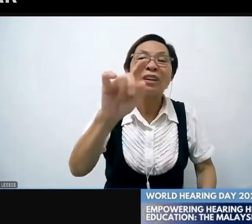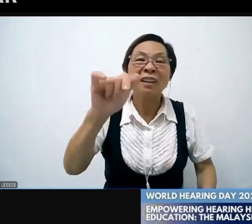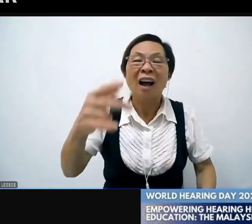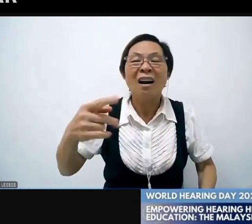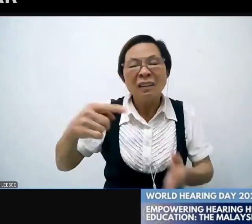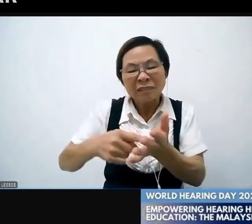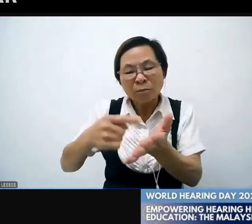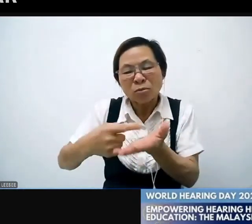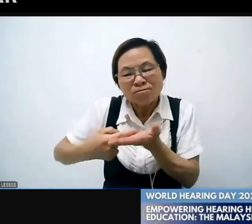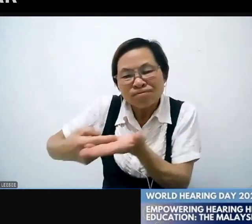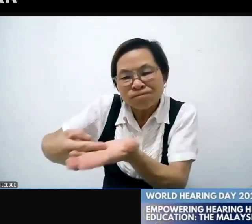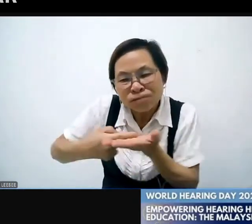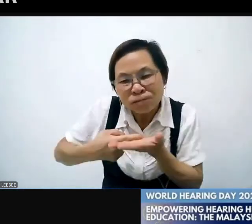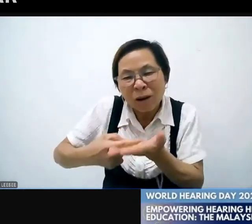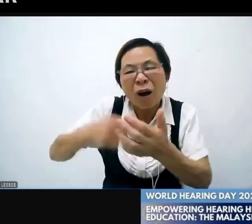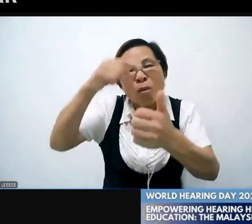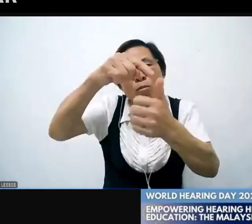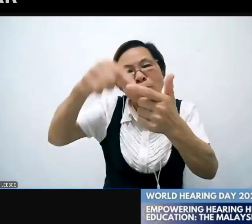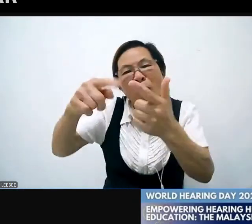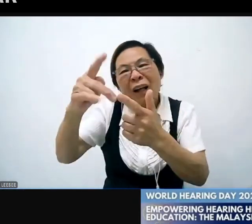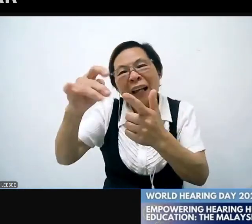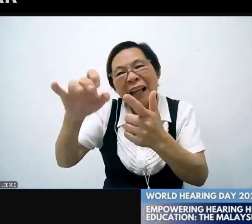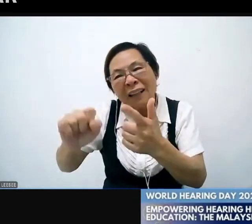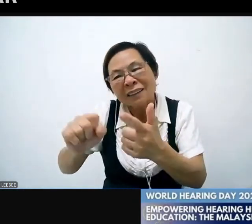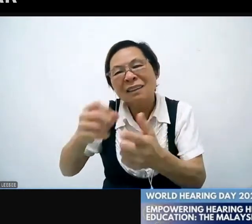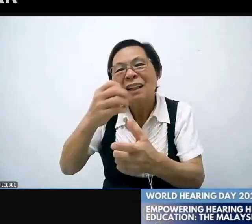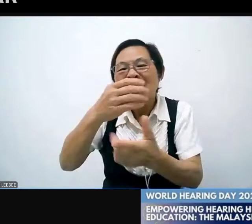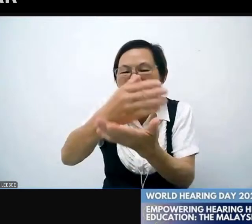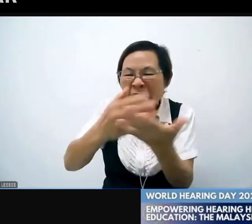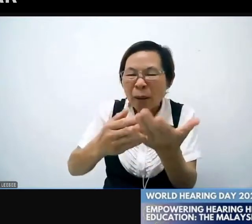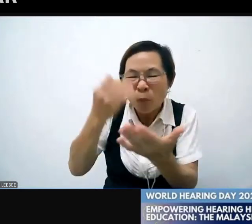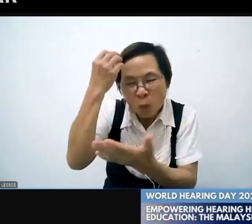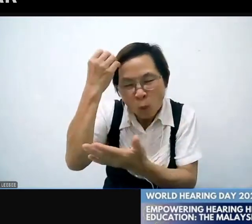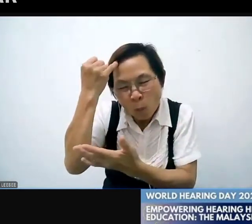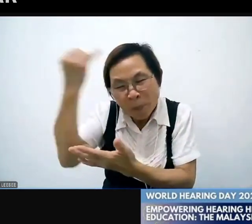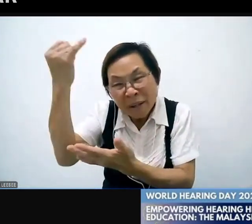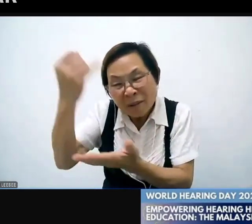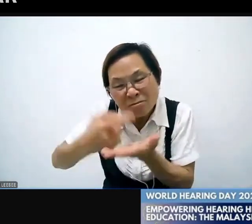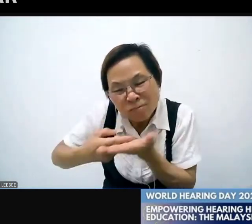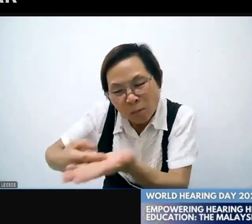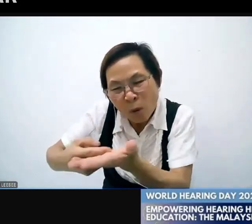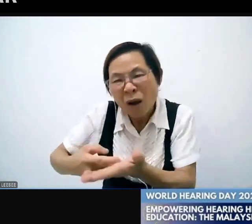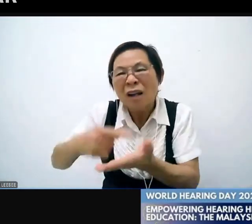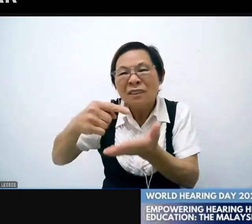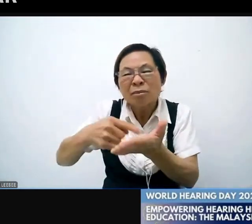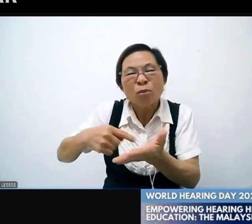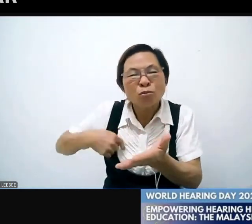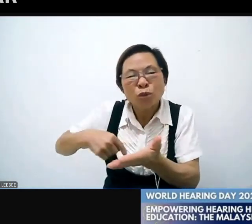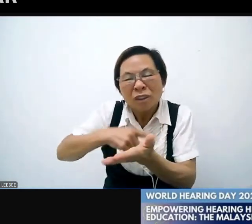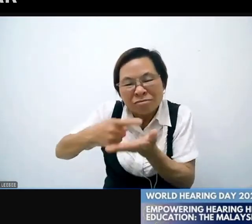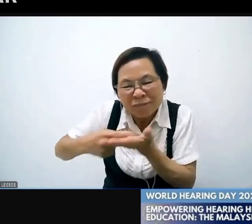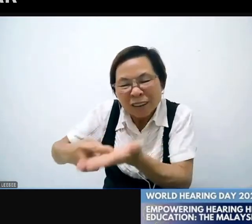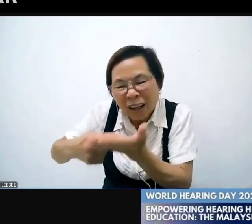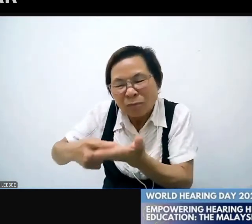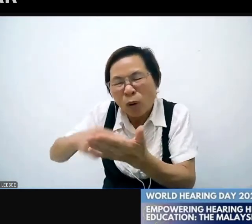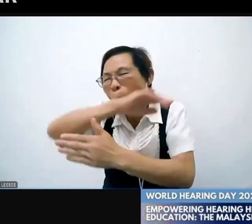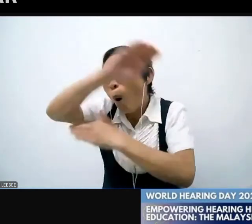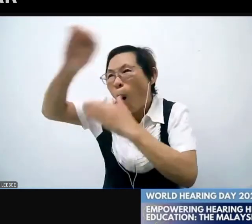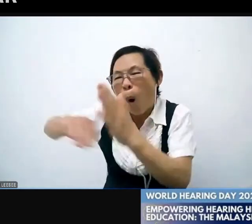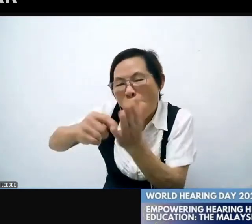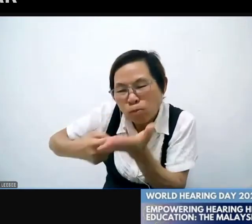discuss a little bit some cases, some opinions. Sometimes we discuss about everything. Because we need a